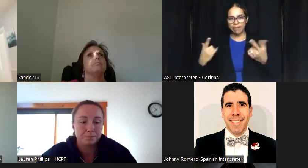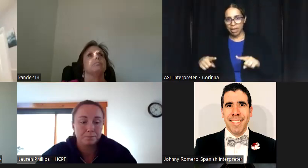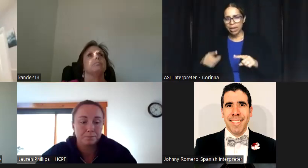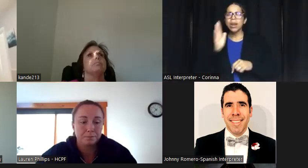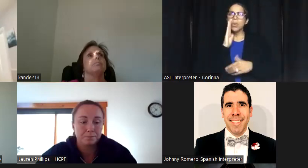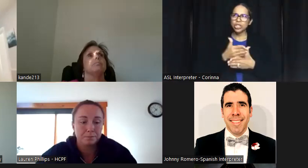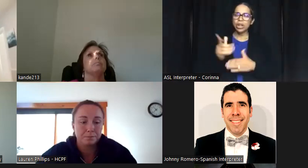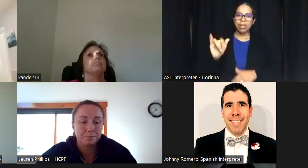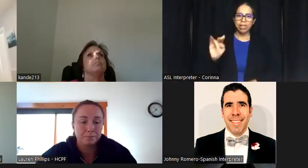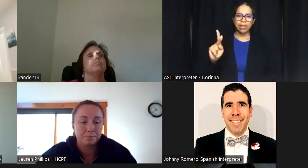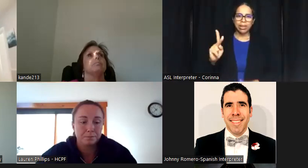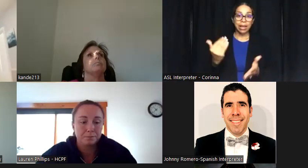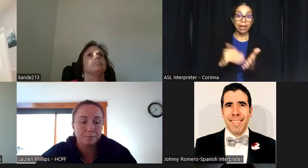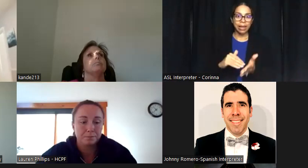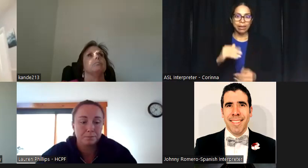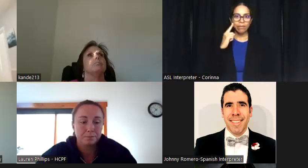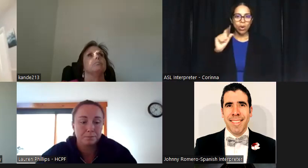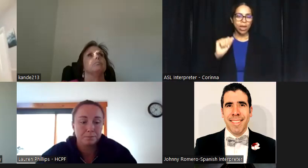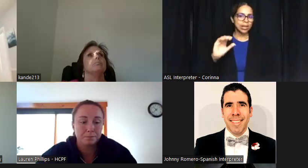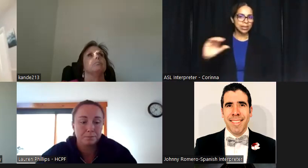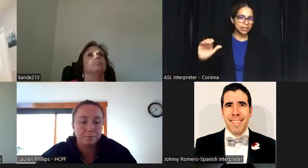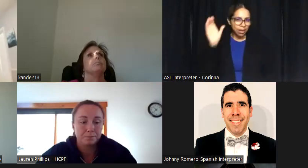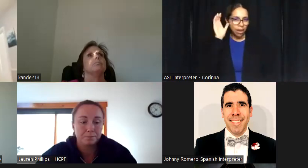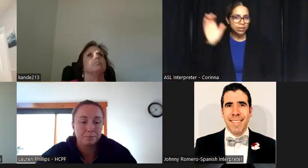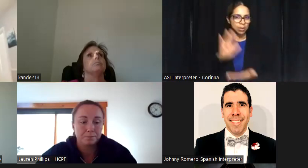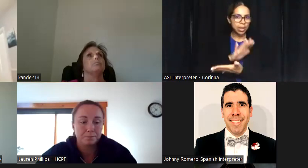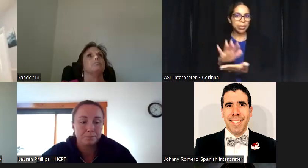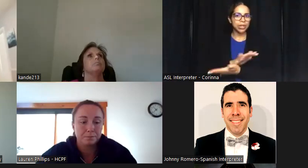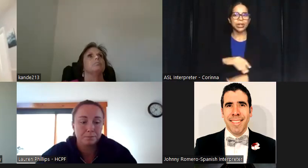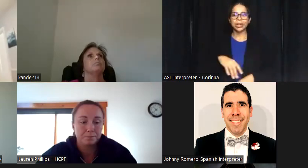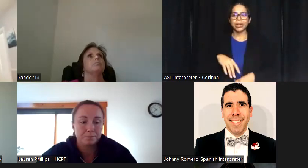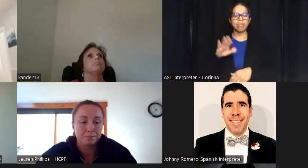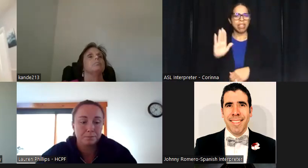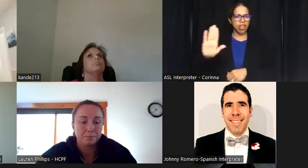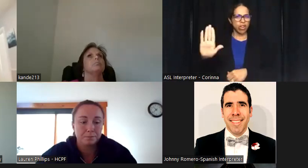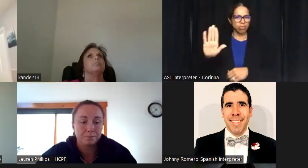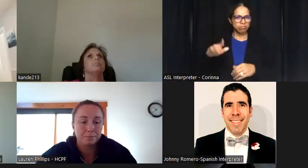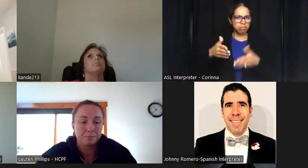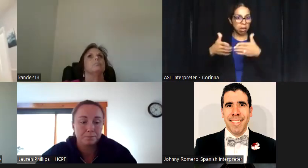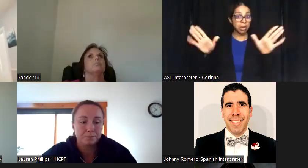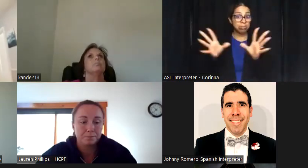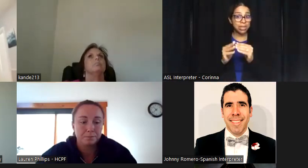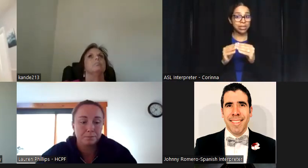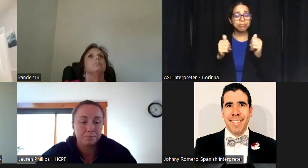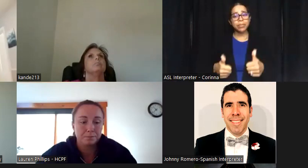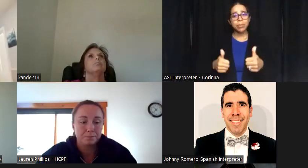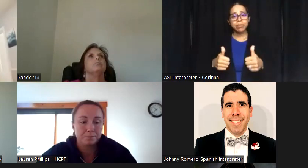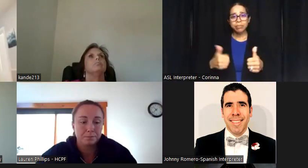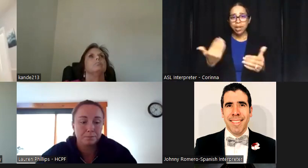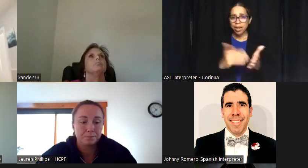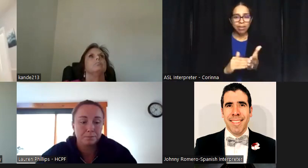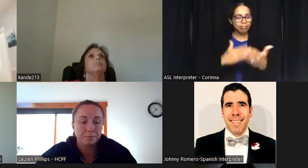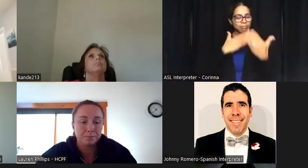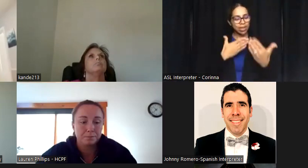the ACC concept paper and their public meetings. But again, thanks for attending today and have a